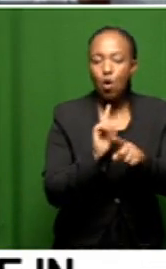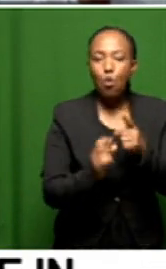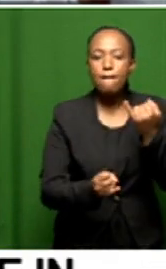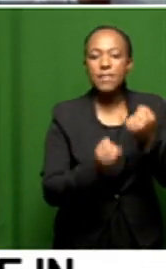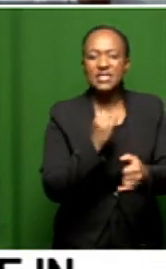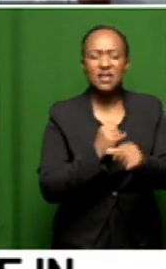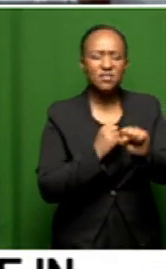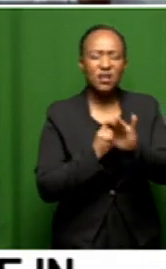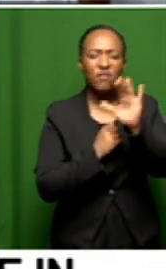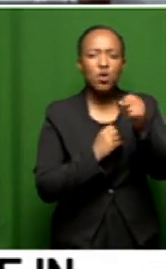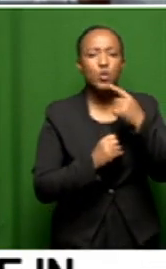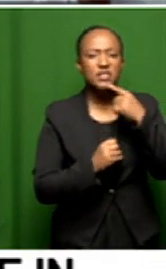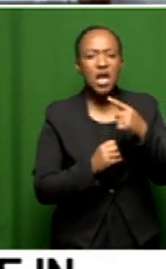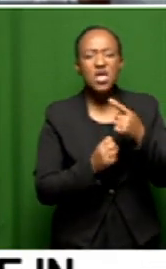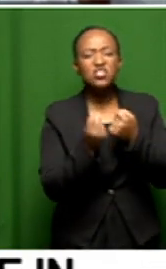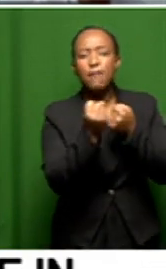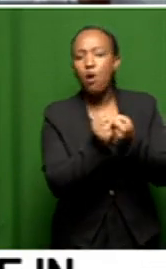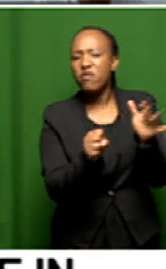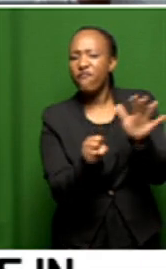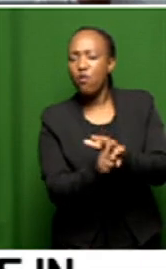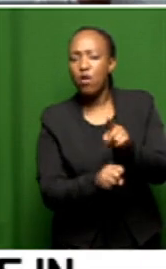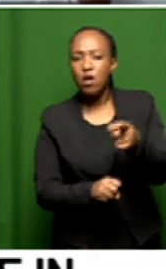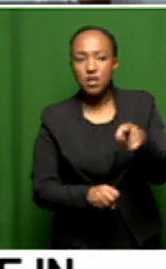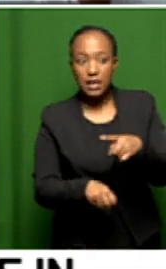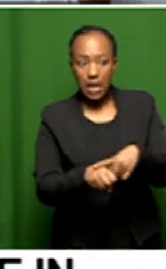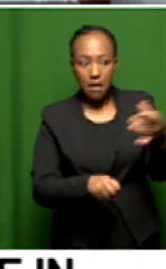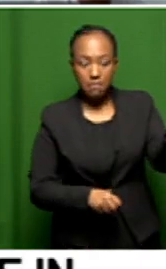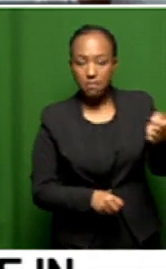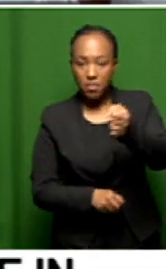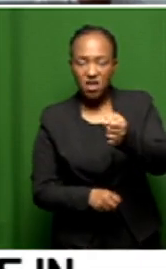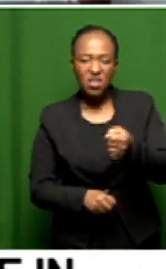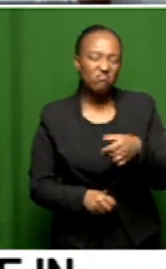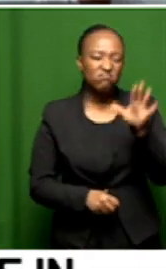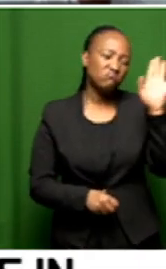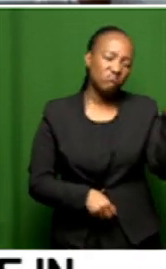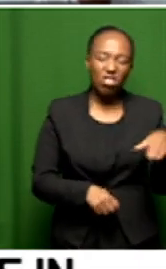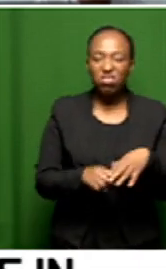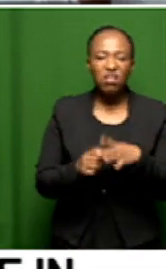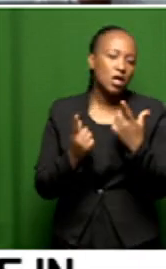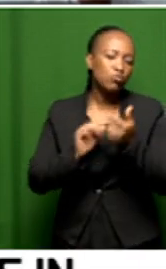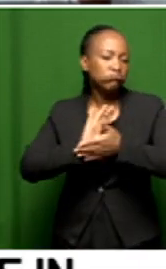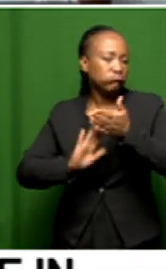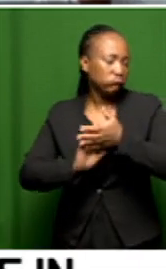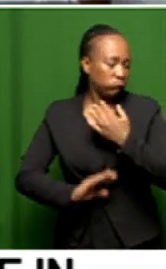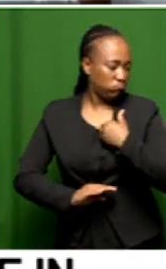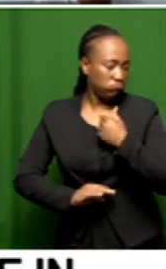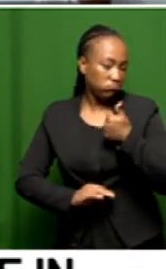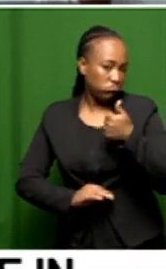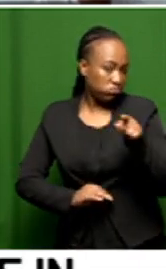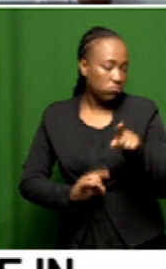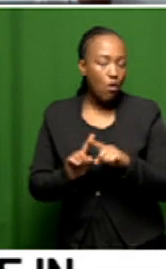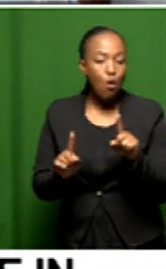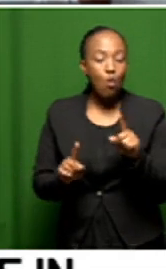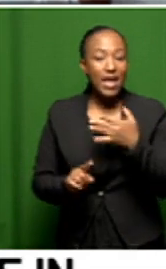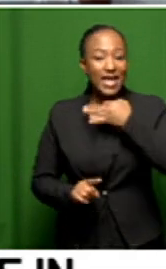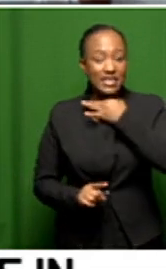where you support people unconditionally. And when they get into these positions of power, they do their own thing. But also there is a risk, because a person